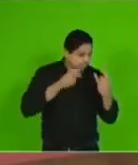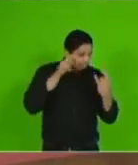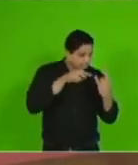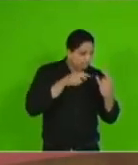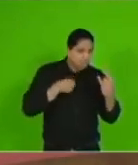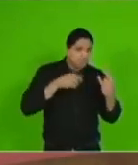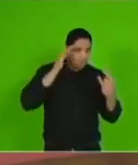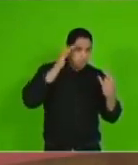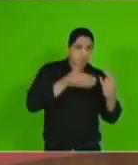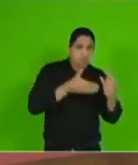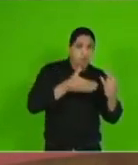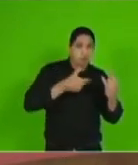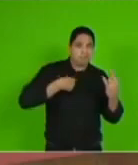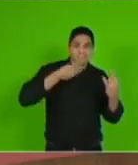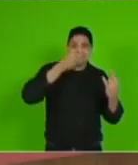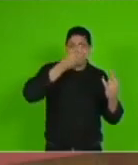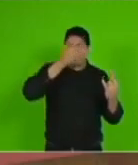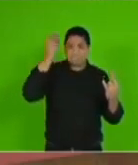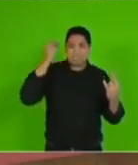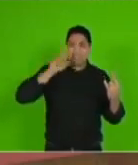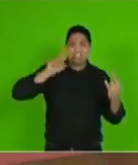they're so bothered about.